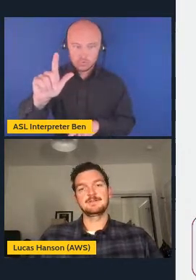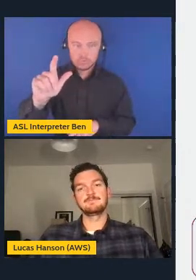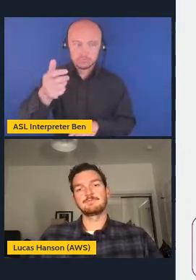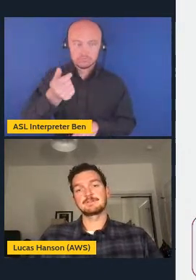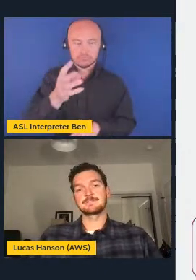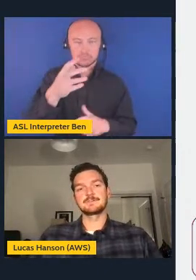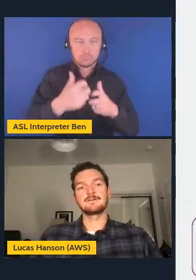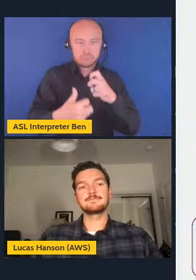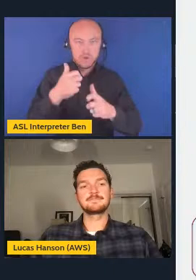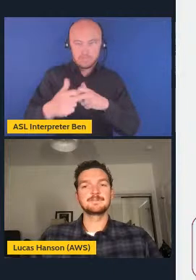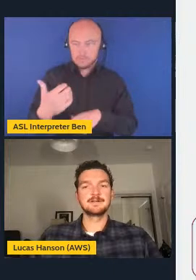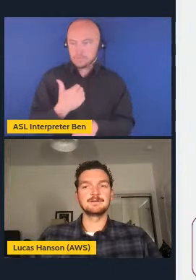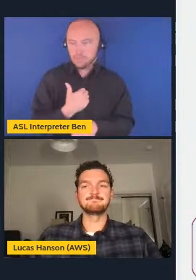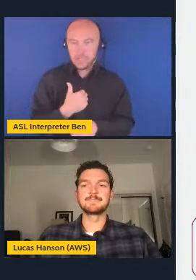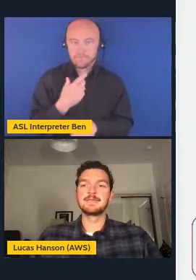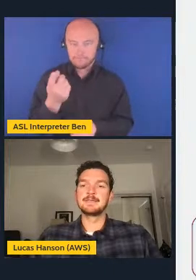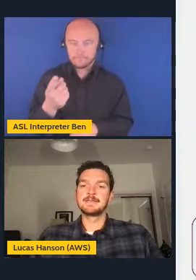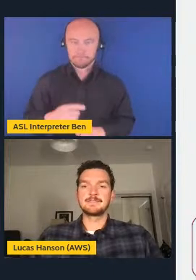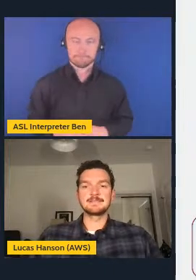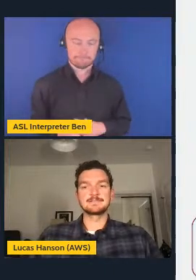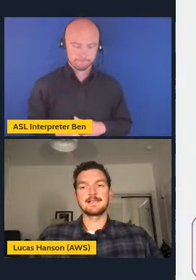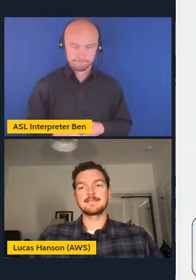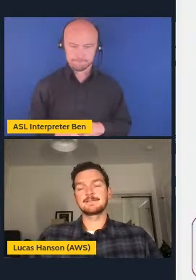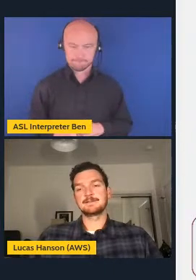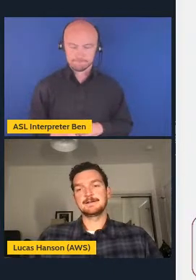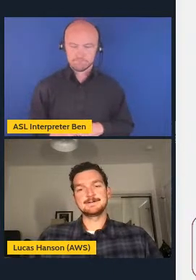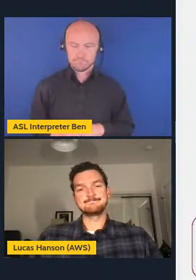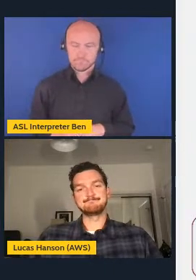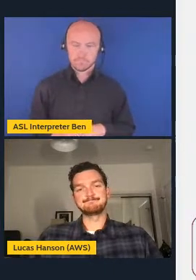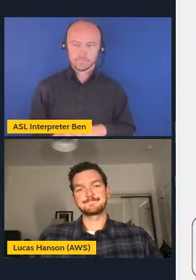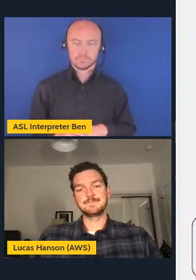problems we wanted to solve. Things like,